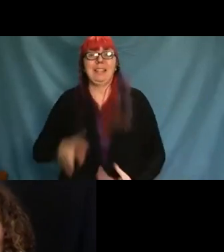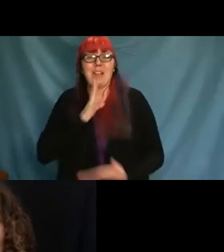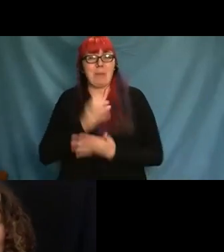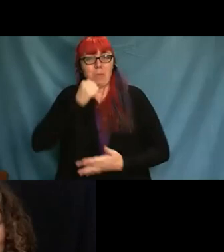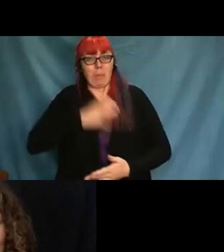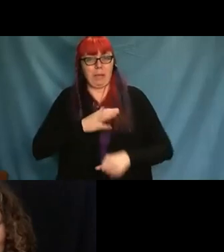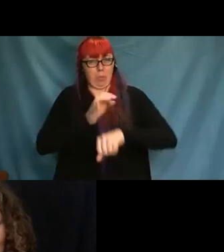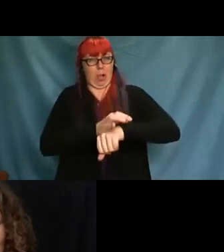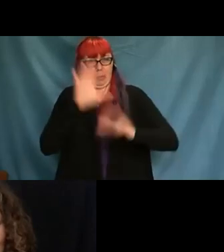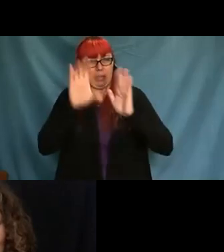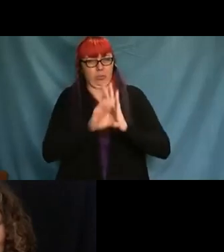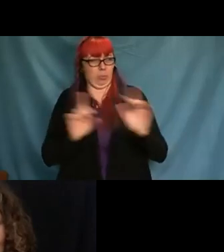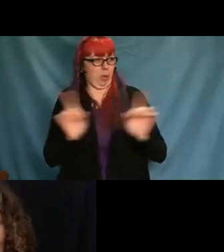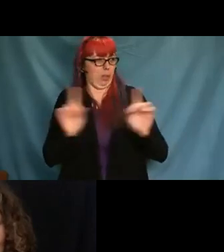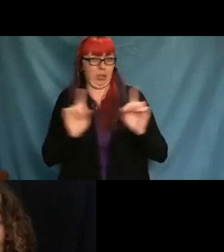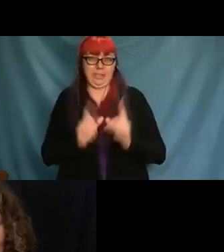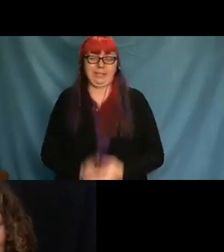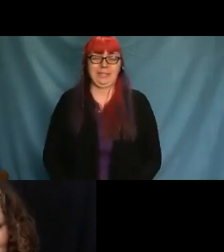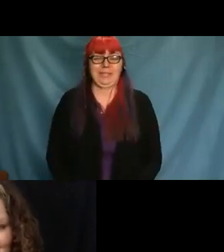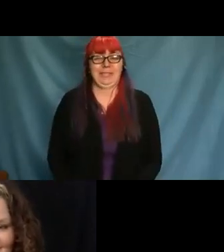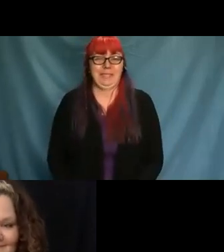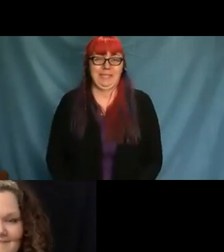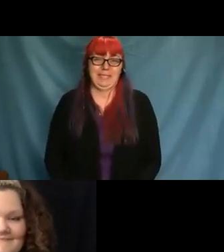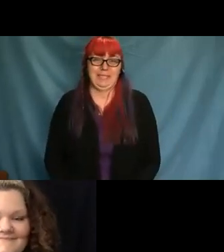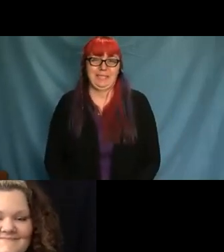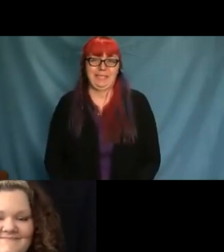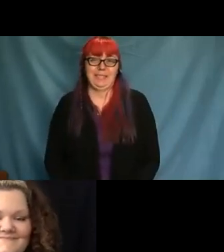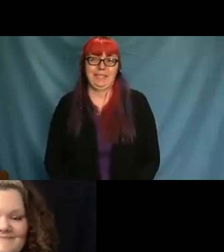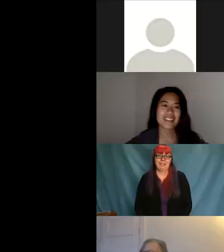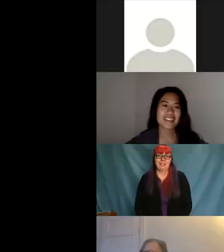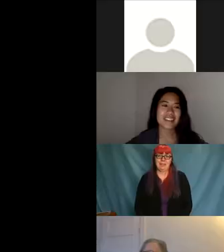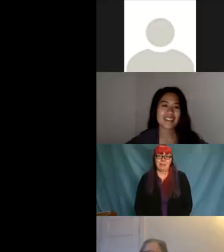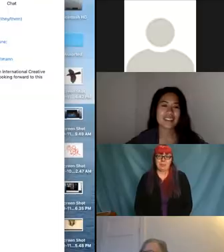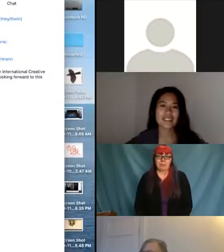I should have. Thanks, Althea. Okay.